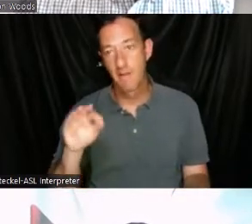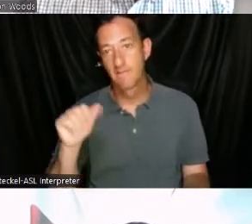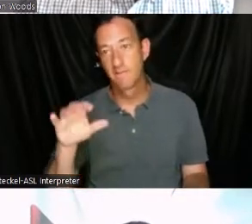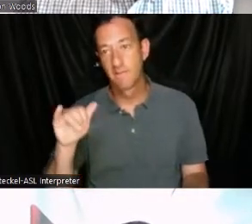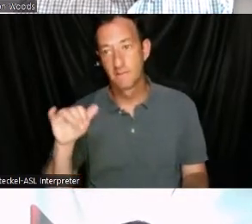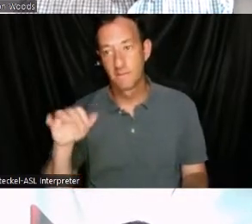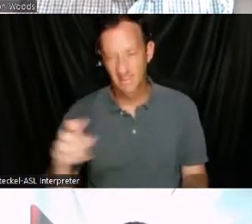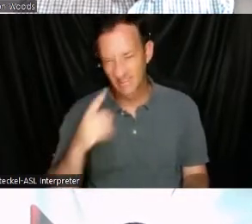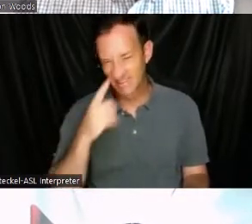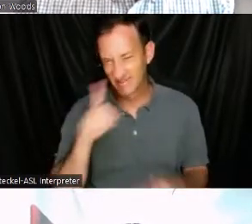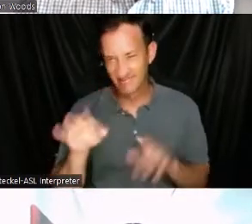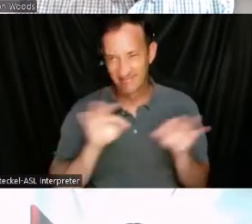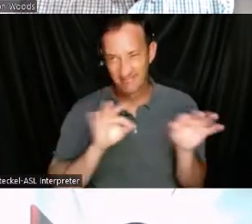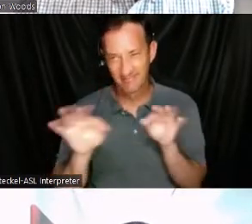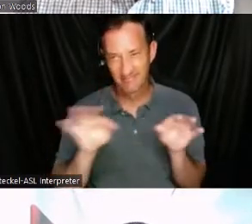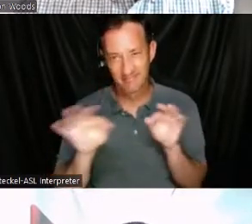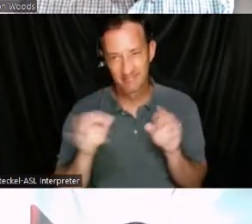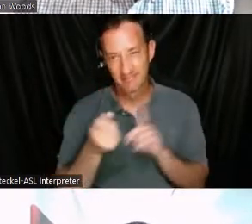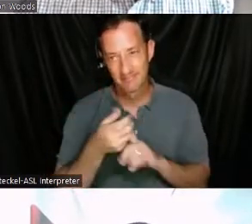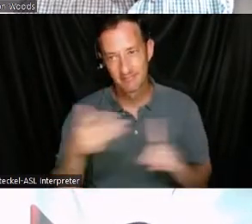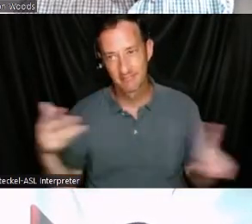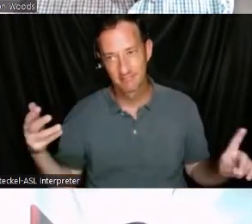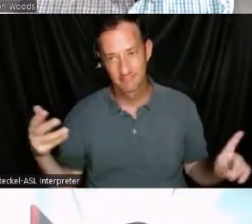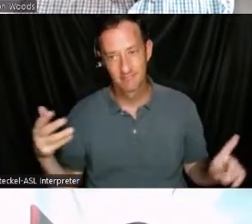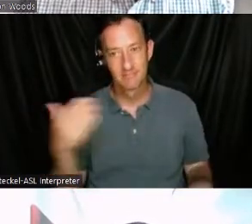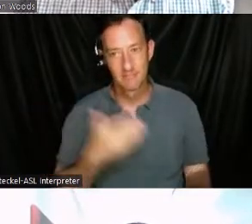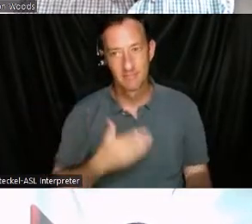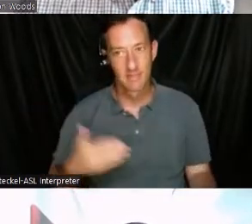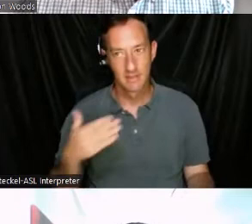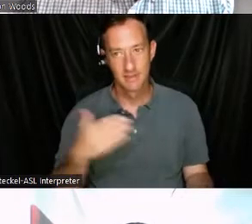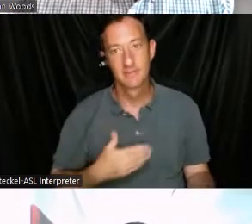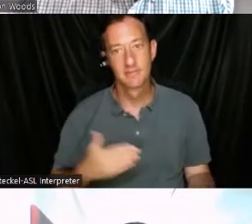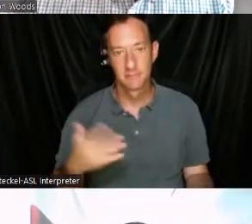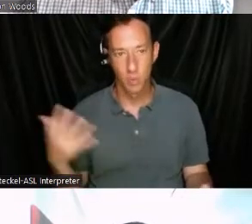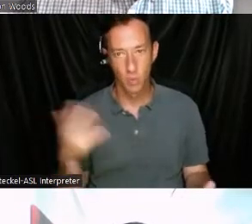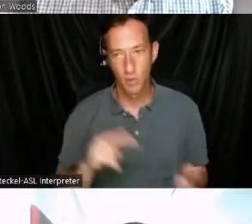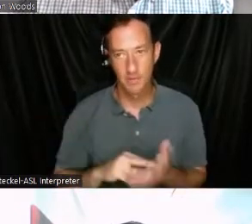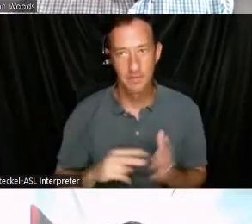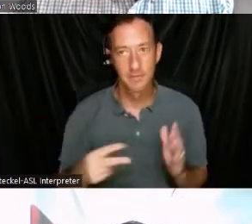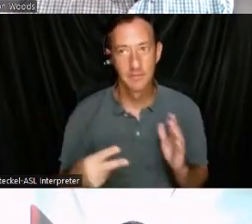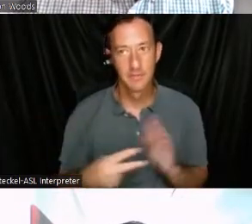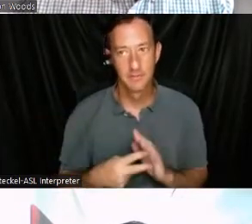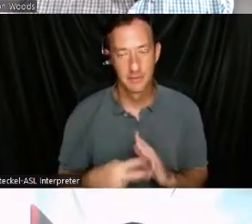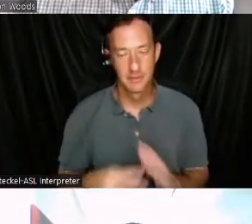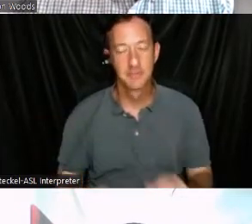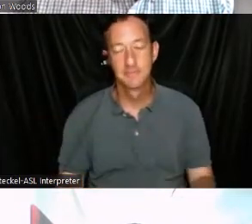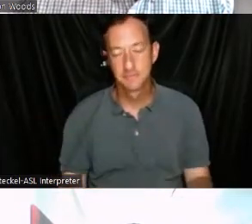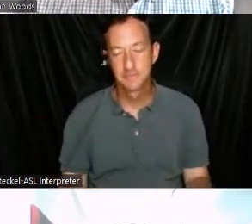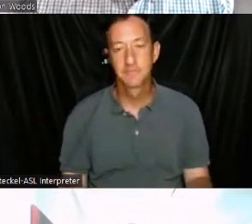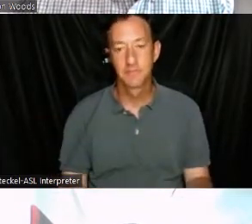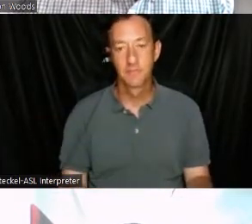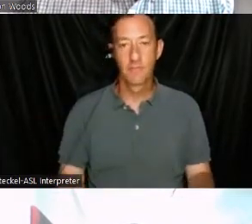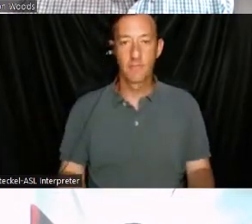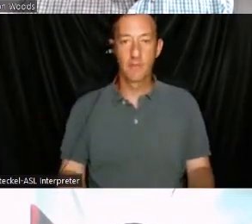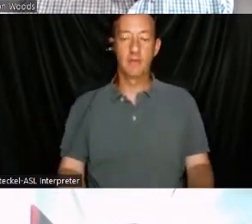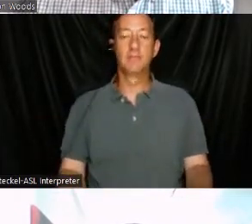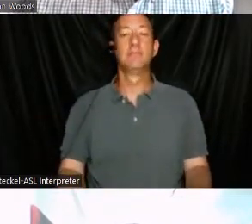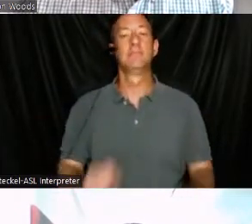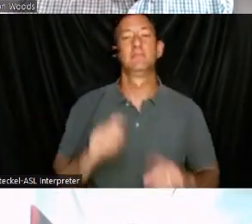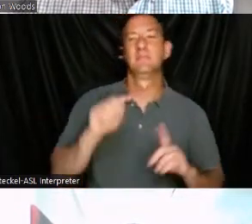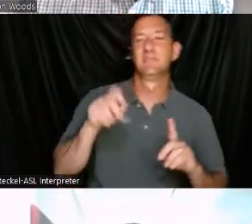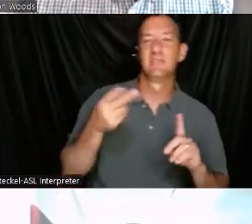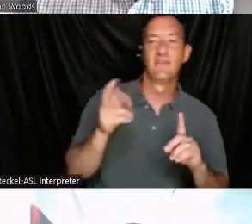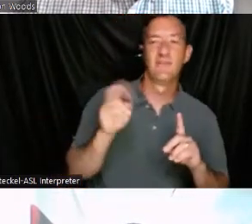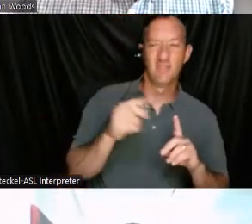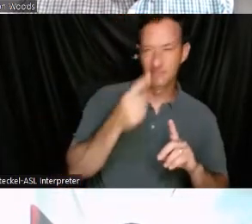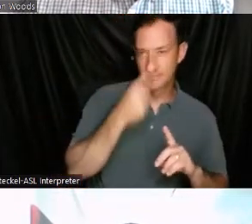if you could please just remember to quickly explain what a term like that means. Stefan, could I just ask